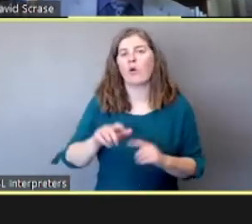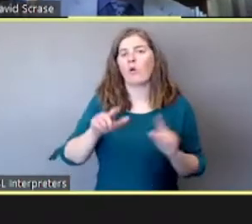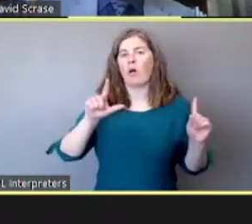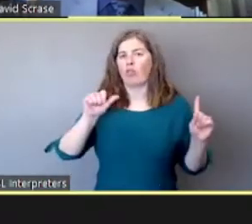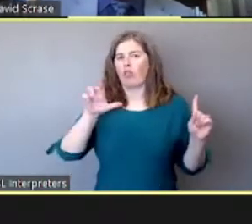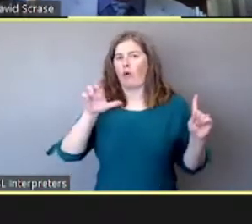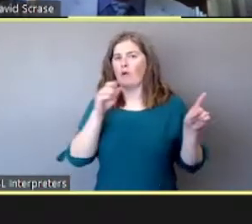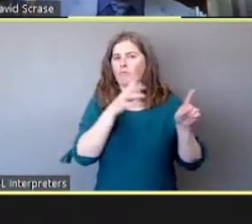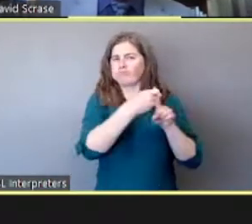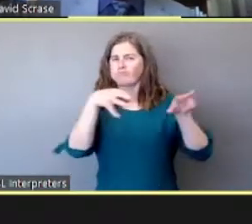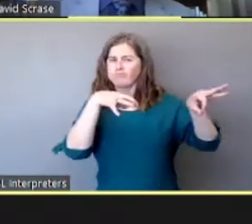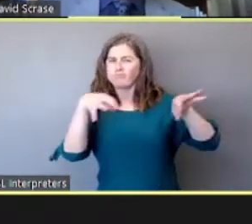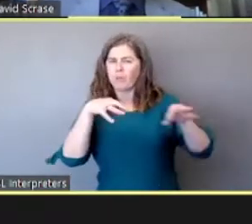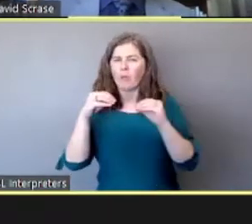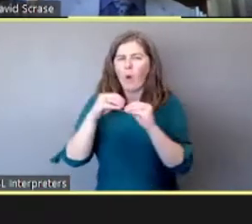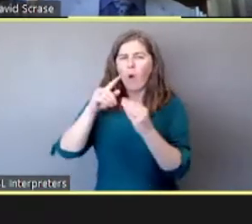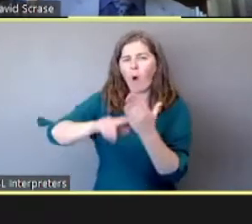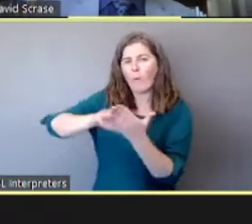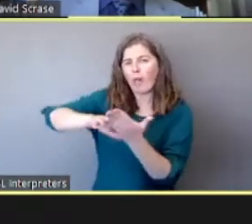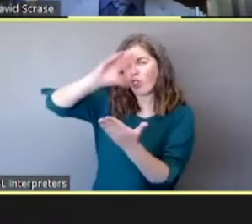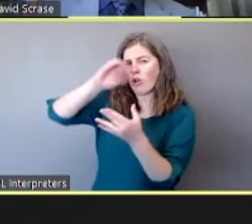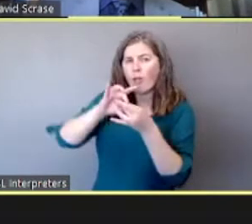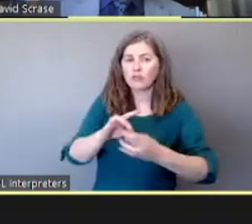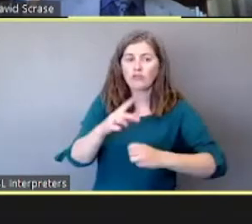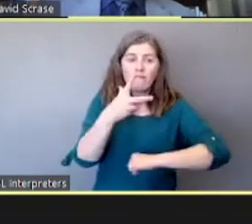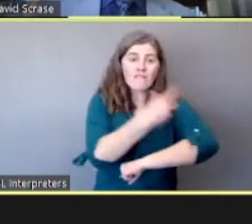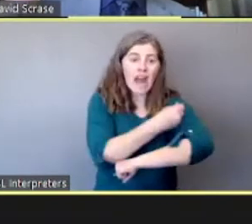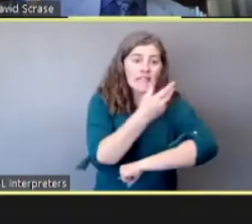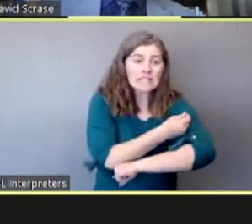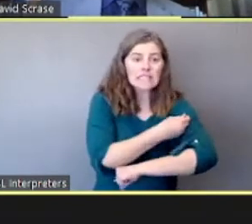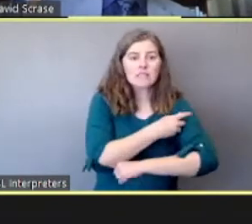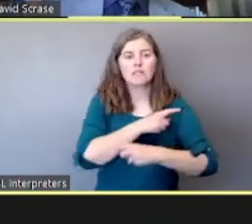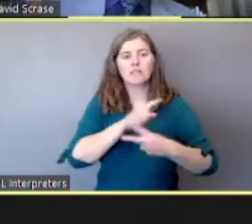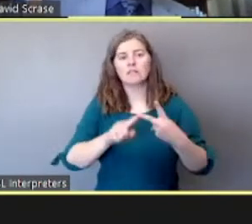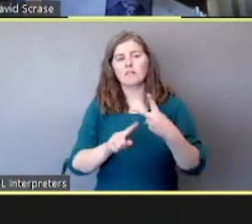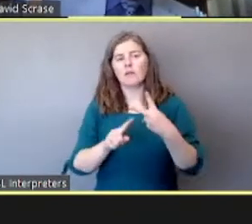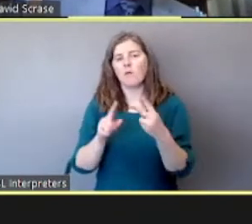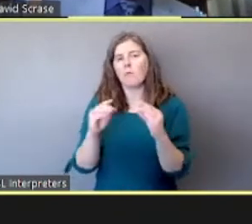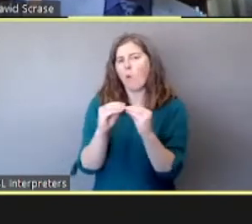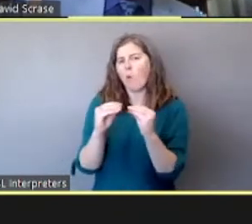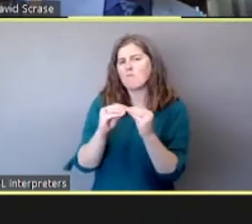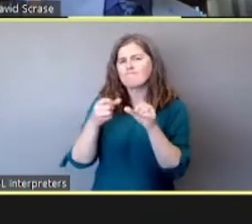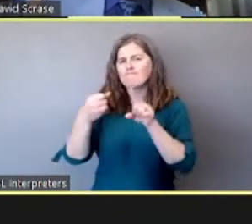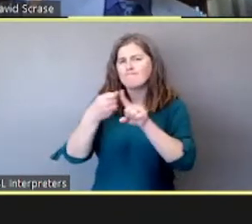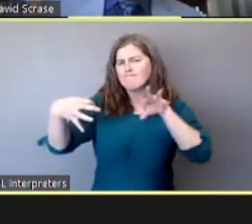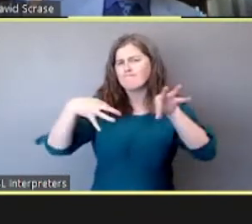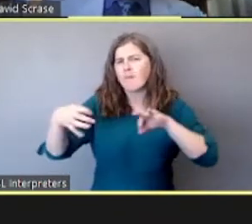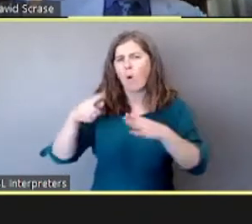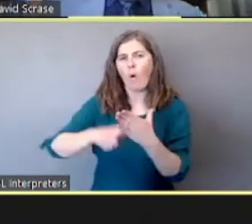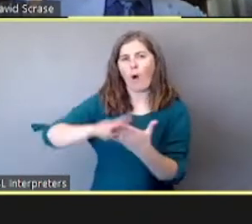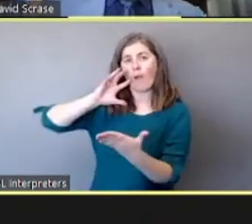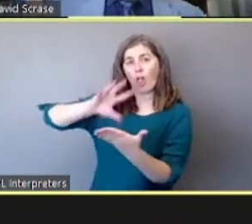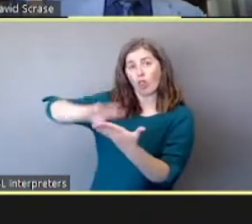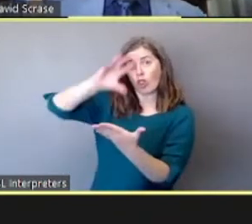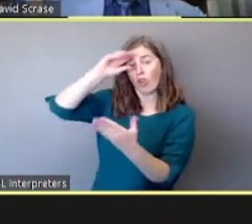more about what we're learning about vaccines, more about what we're learning